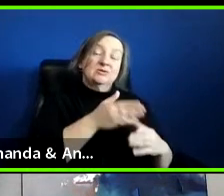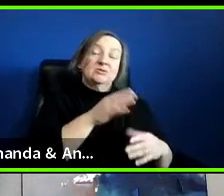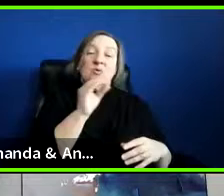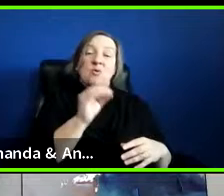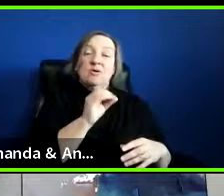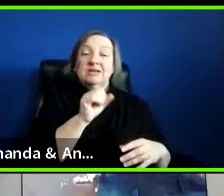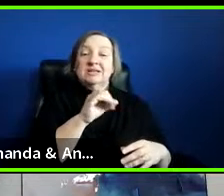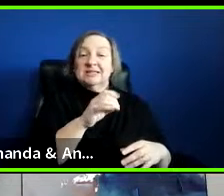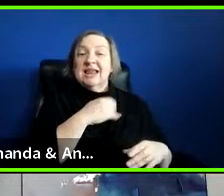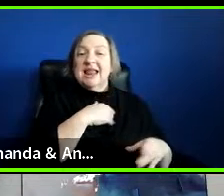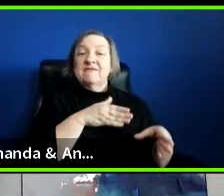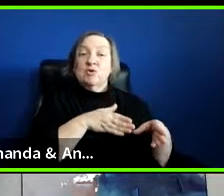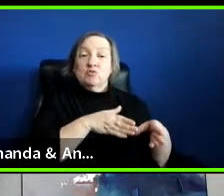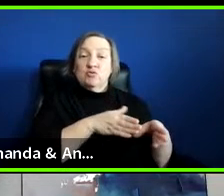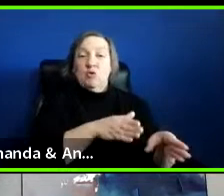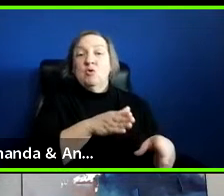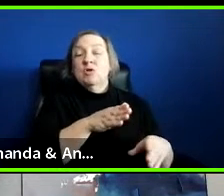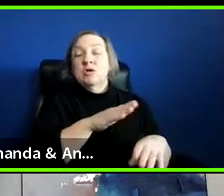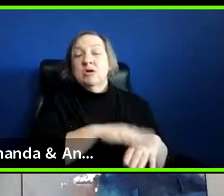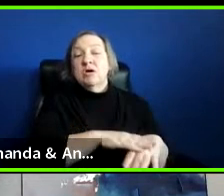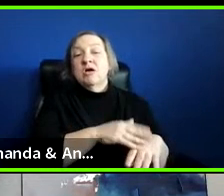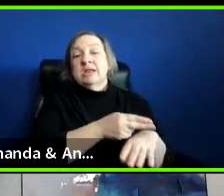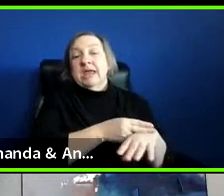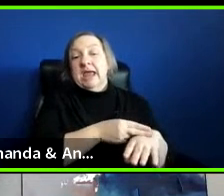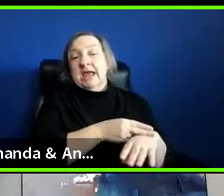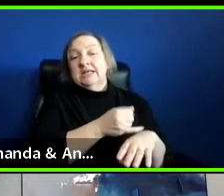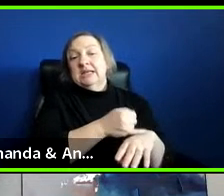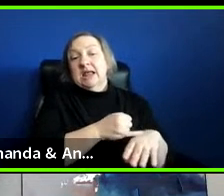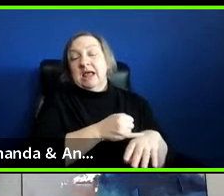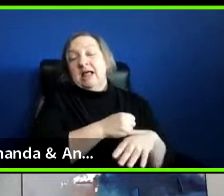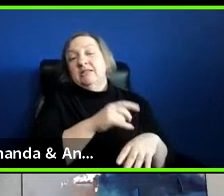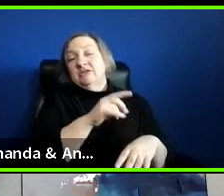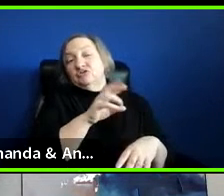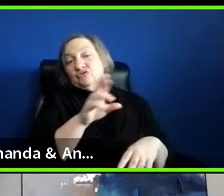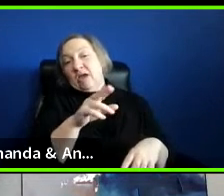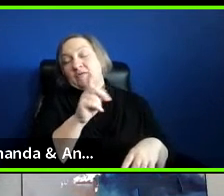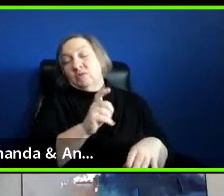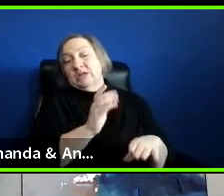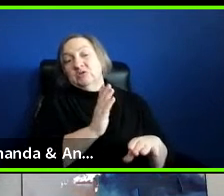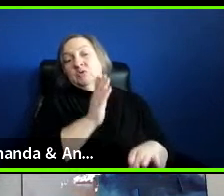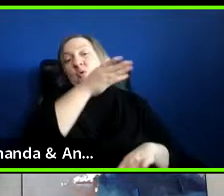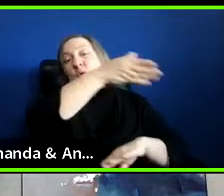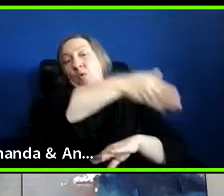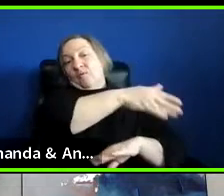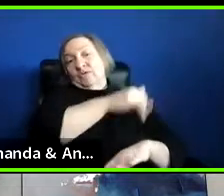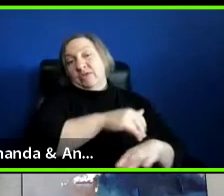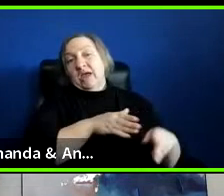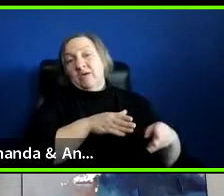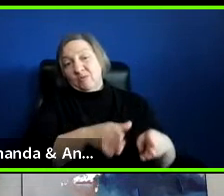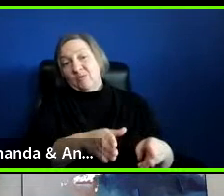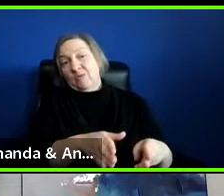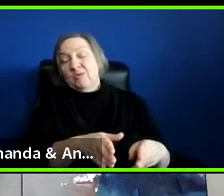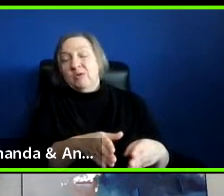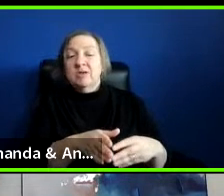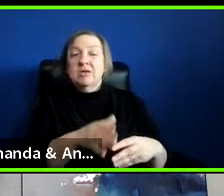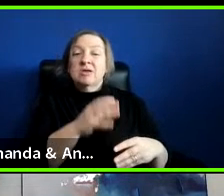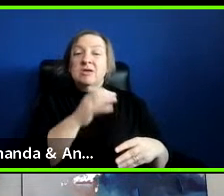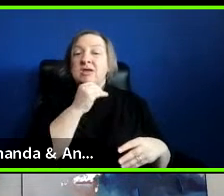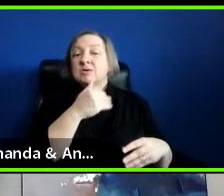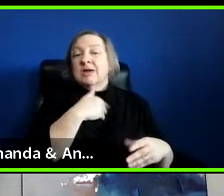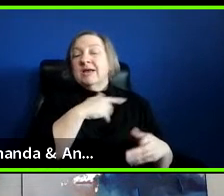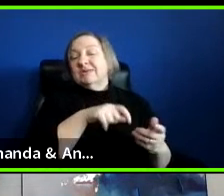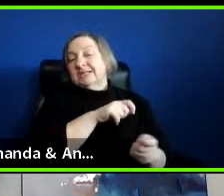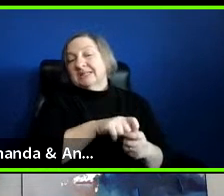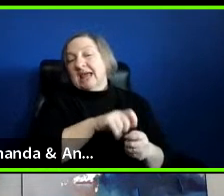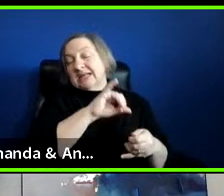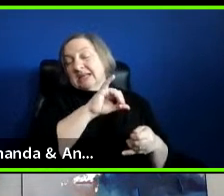a roadway, Hayden Island Drive on Hayden Island, that we have to go over. And again, don't have the exact height